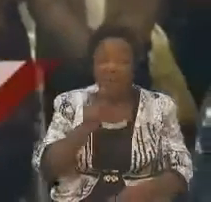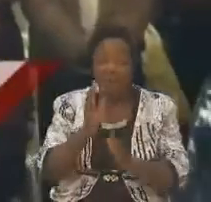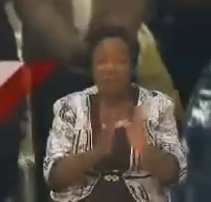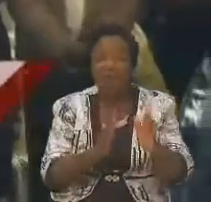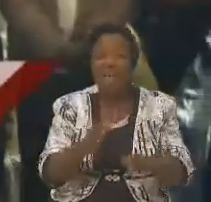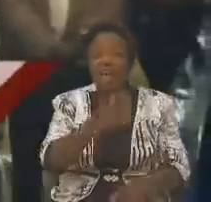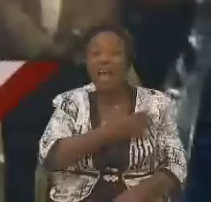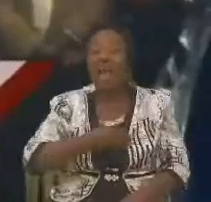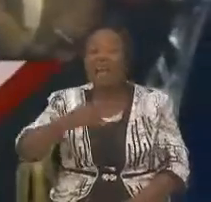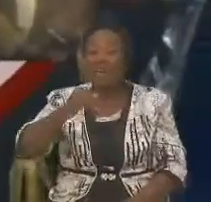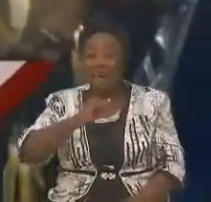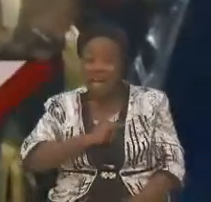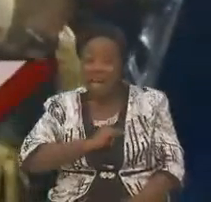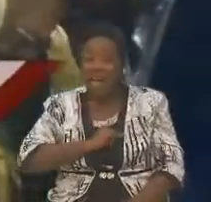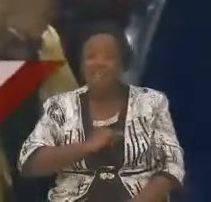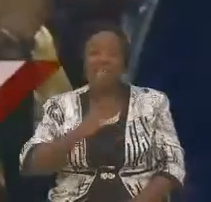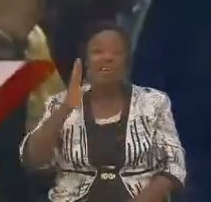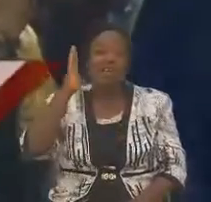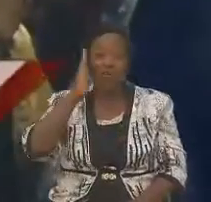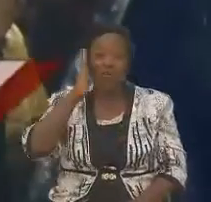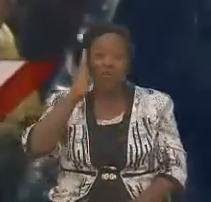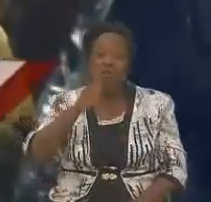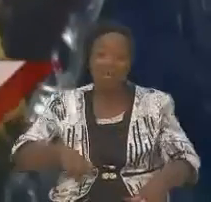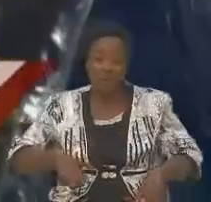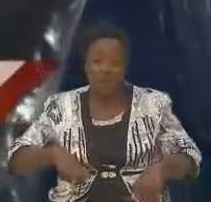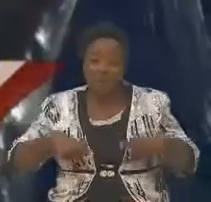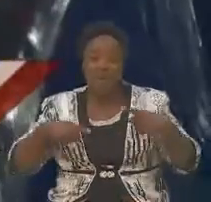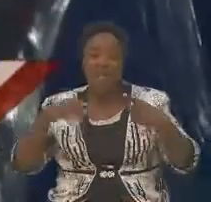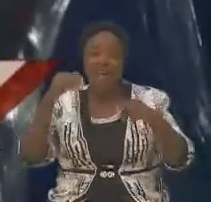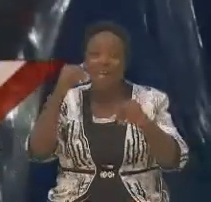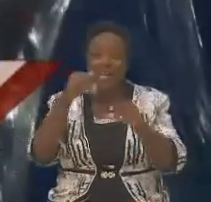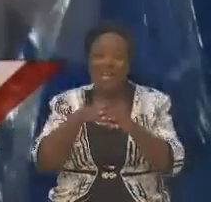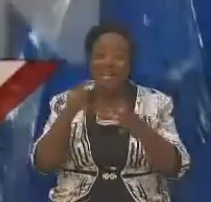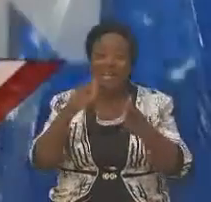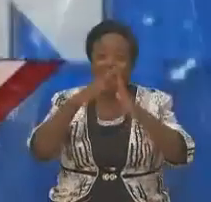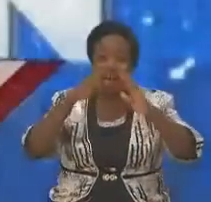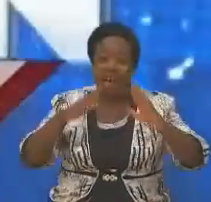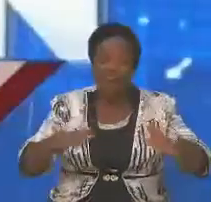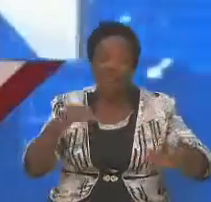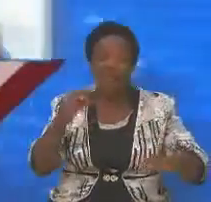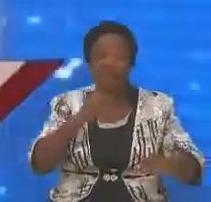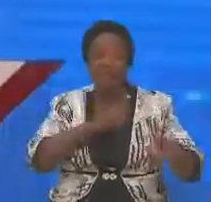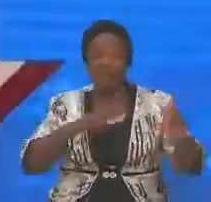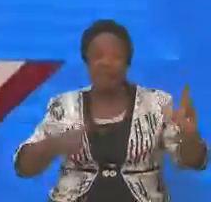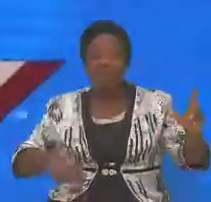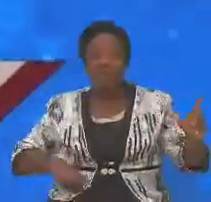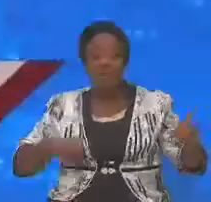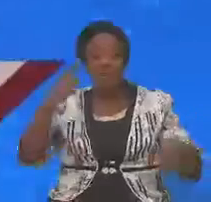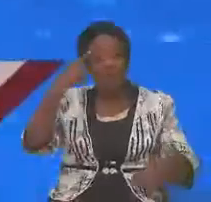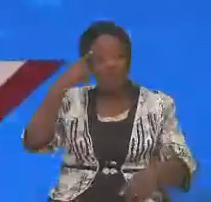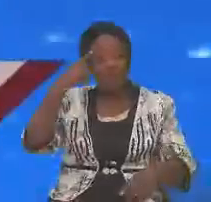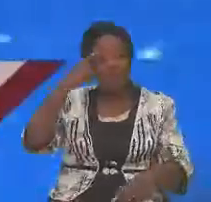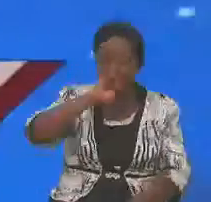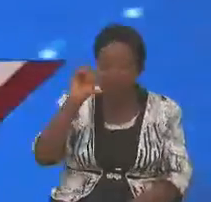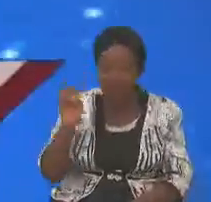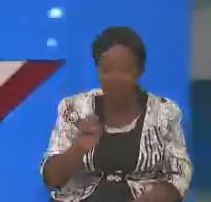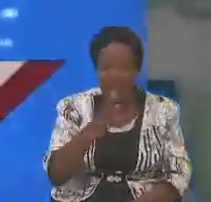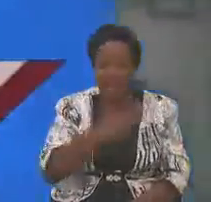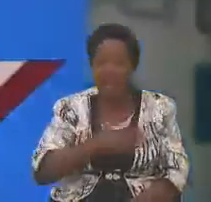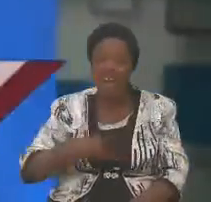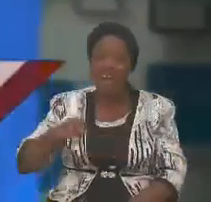you will be there. And I will dwell in the house of the